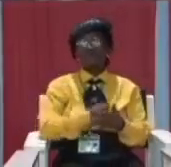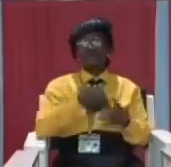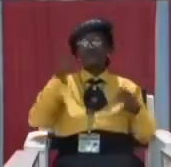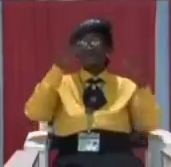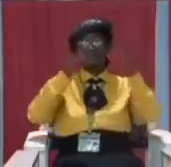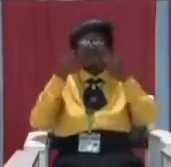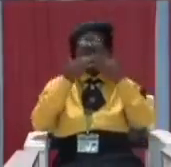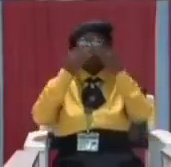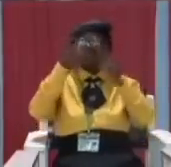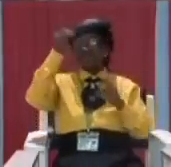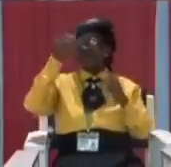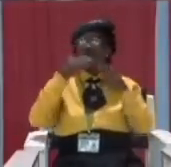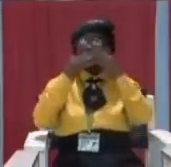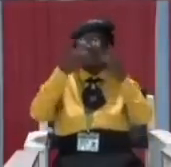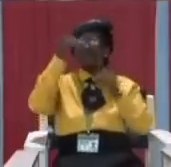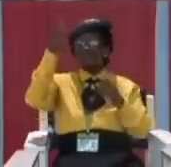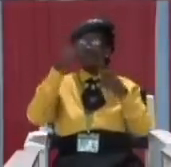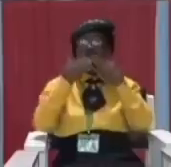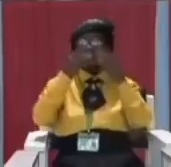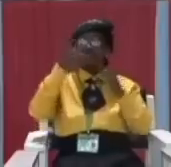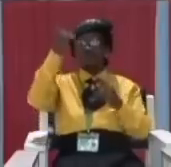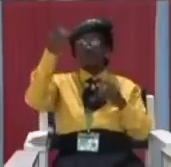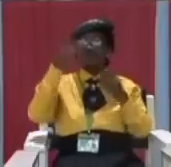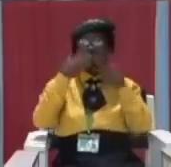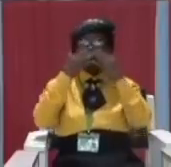Thank you, thank you, thank you.